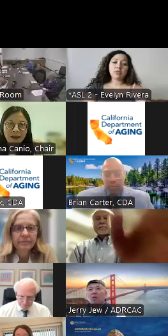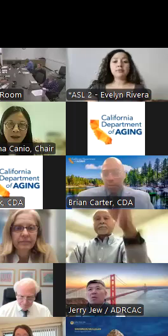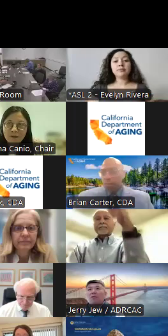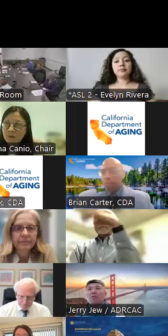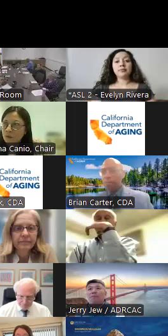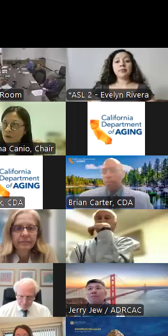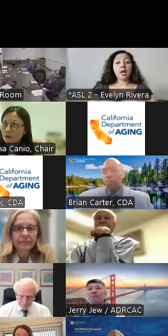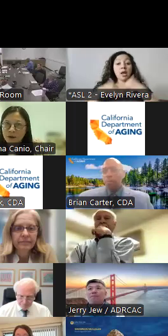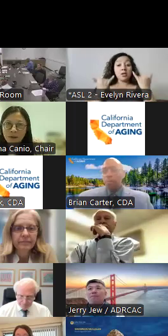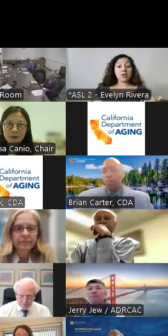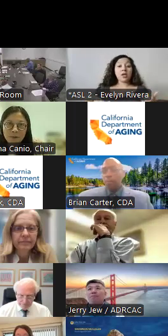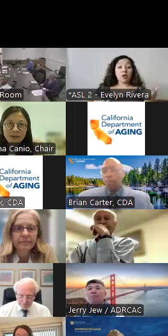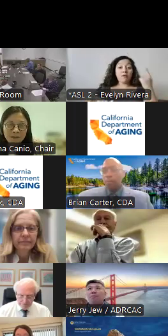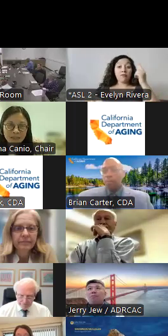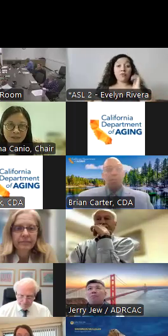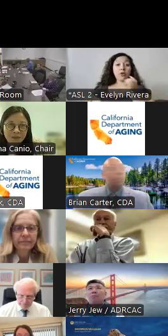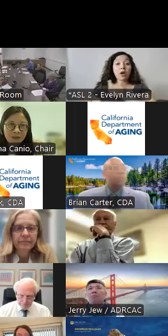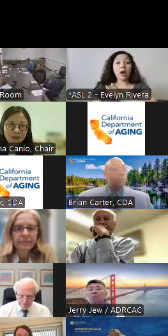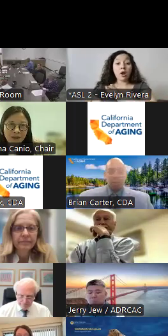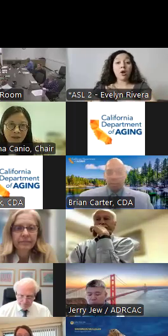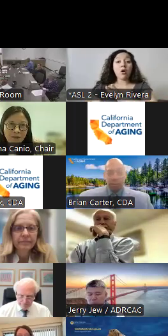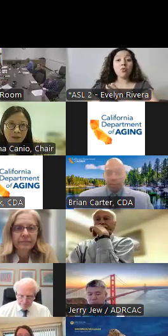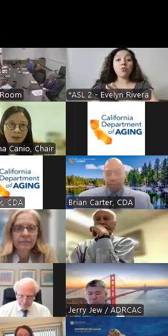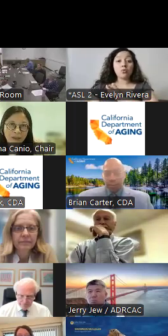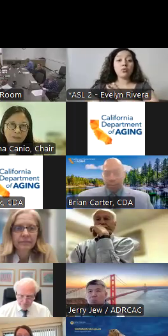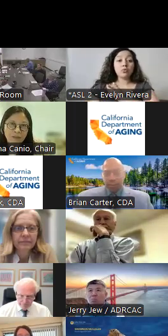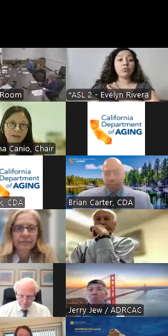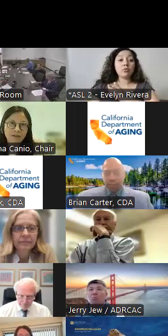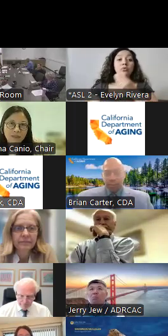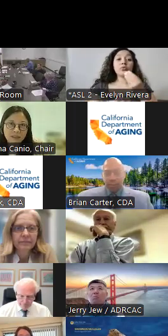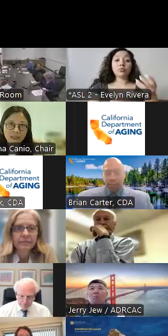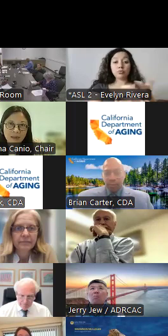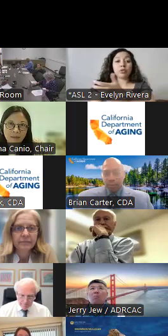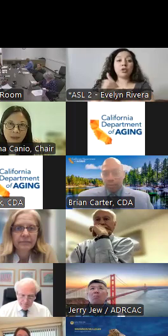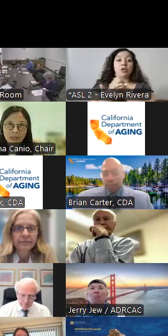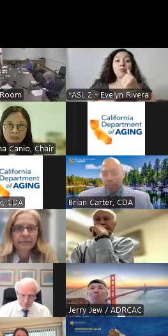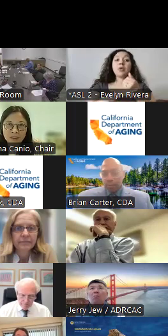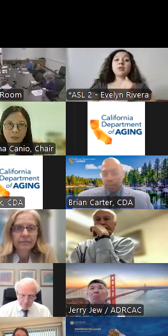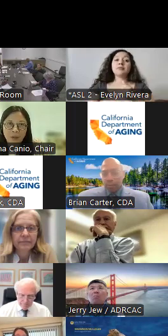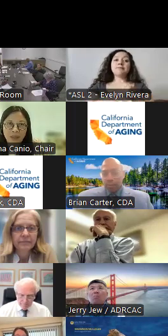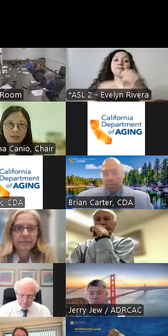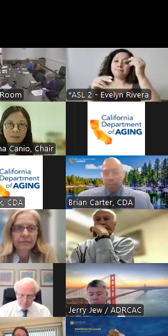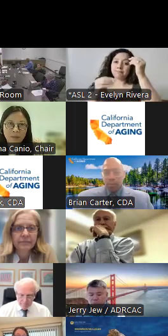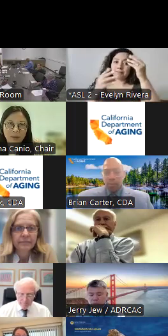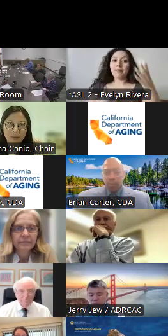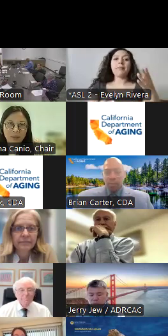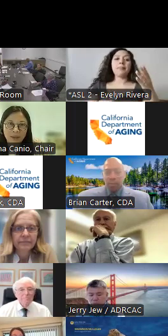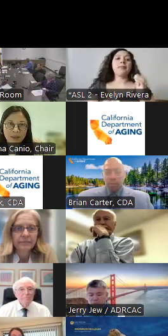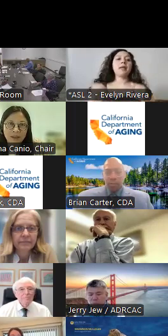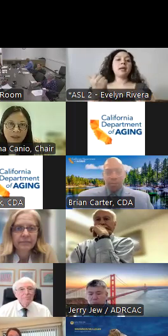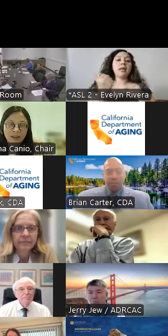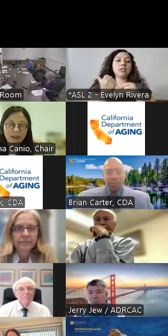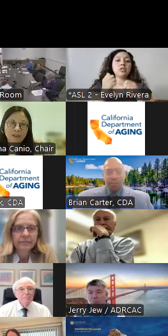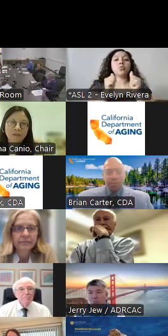And now for our recruitment updates. So the California Health and Human Services Agency, with support with